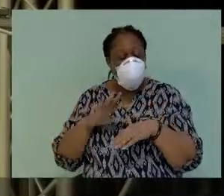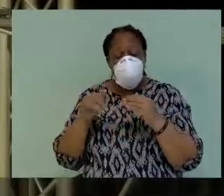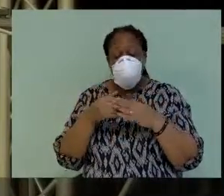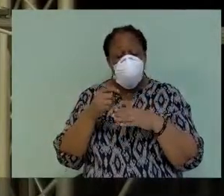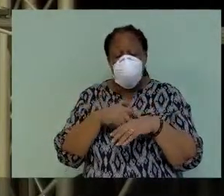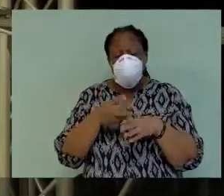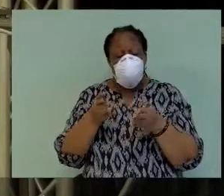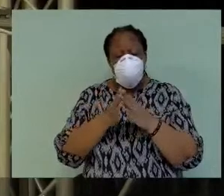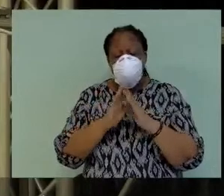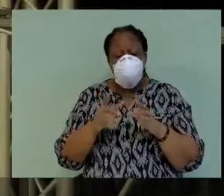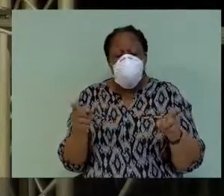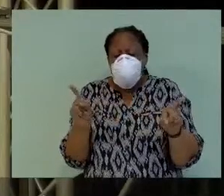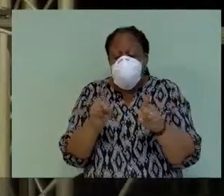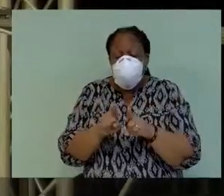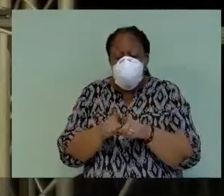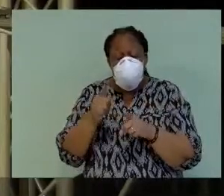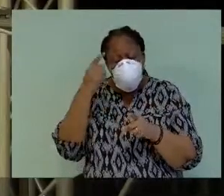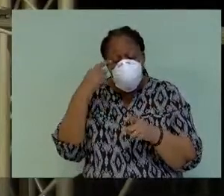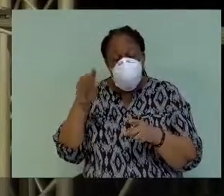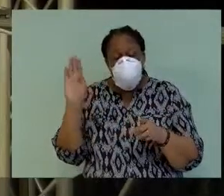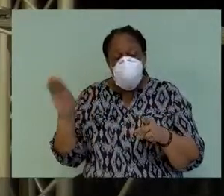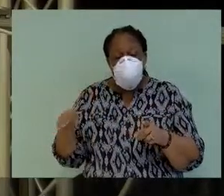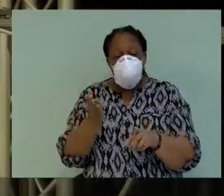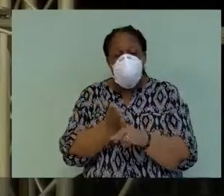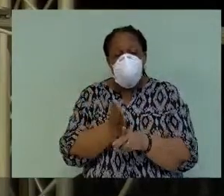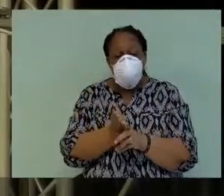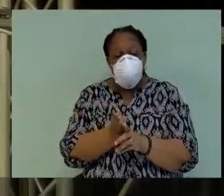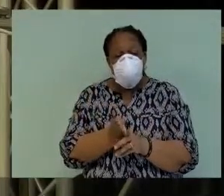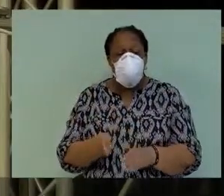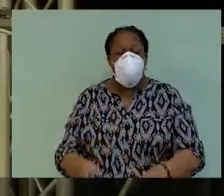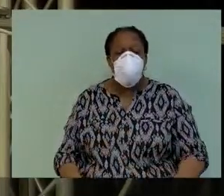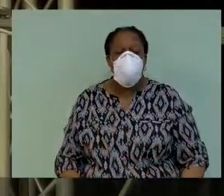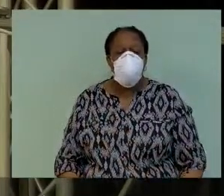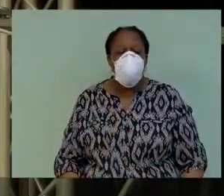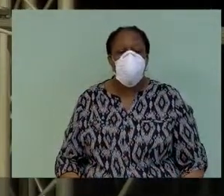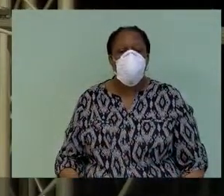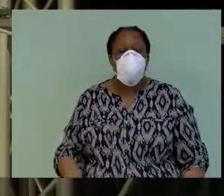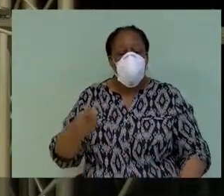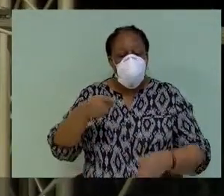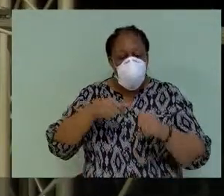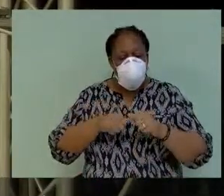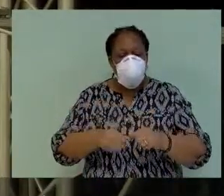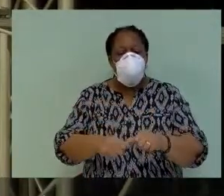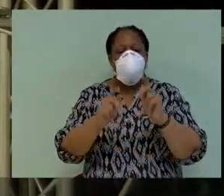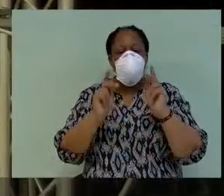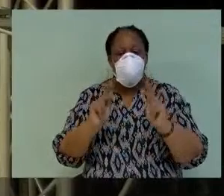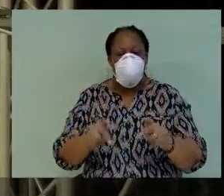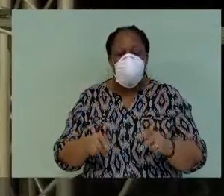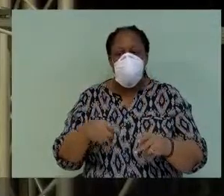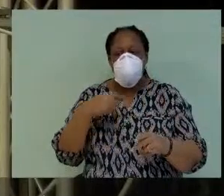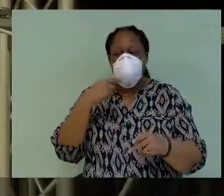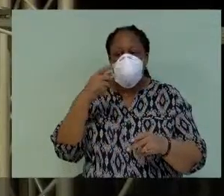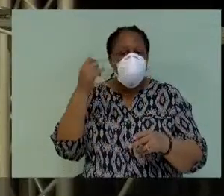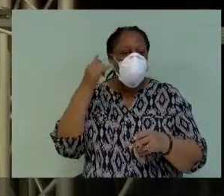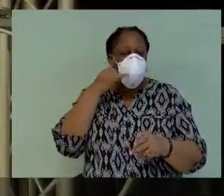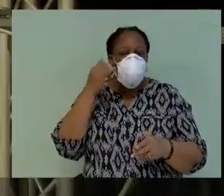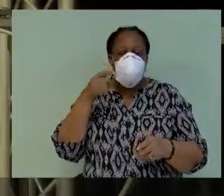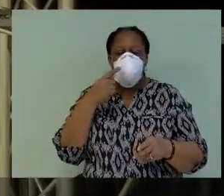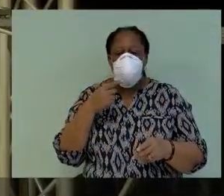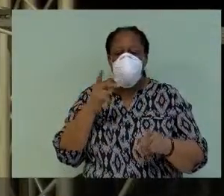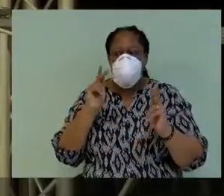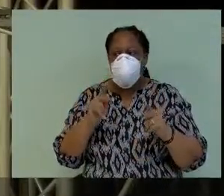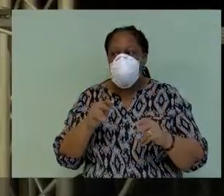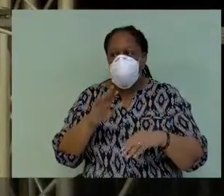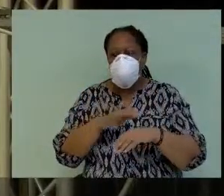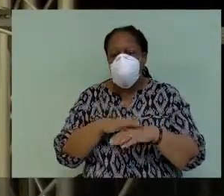for passenger buses. We continue to get reports of persons riding on buses